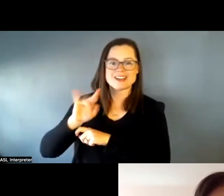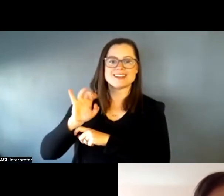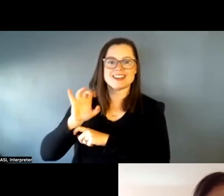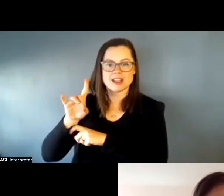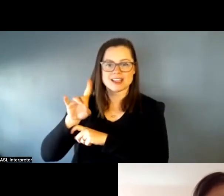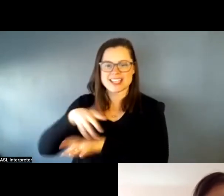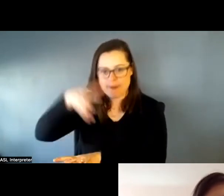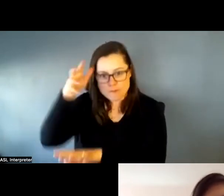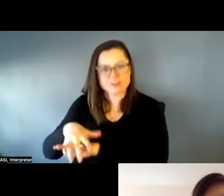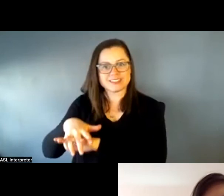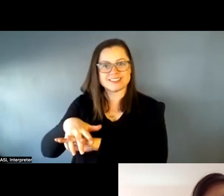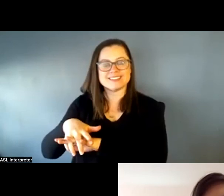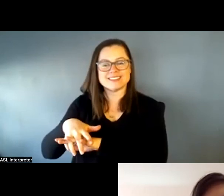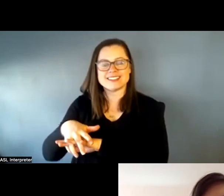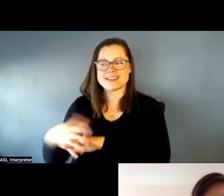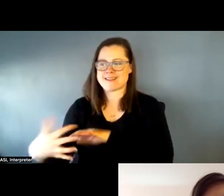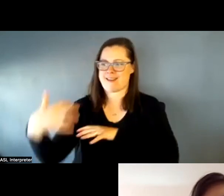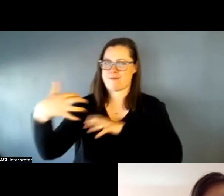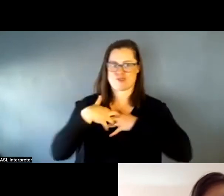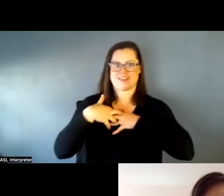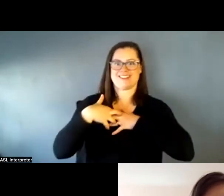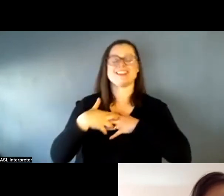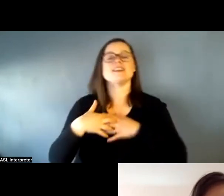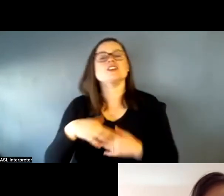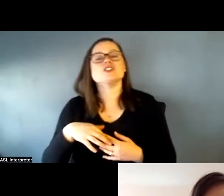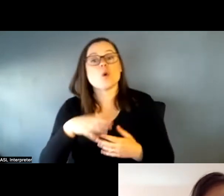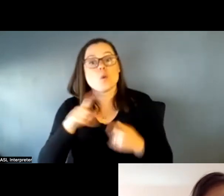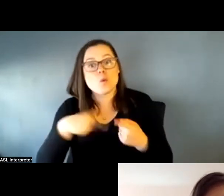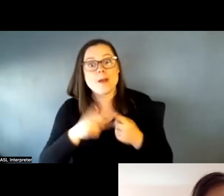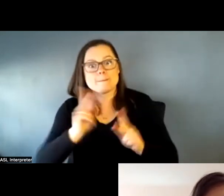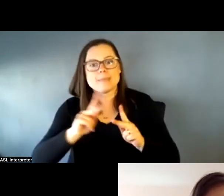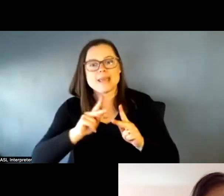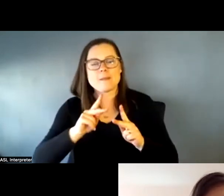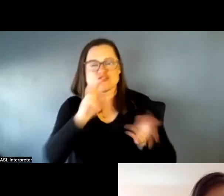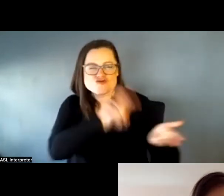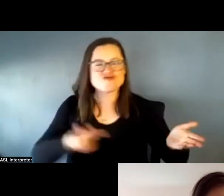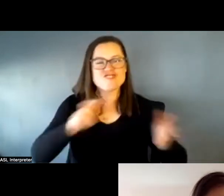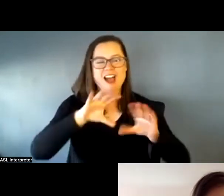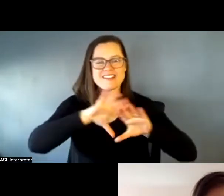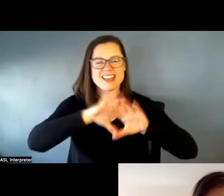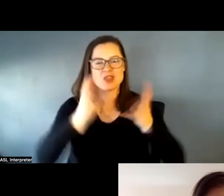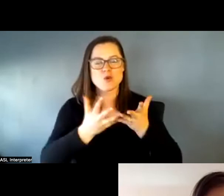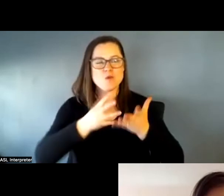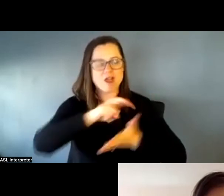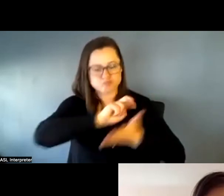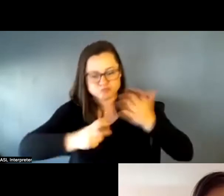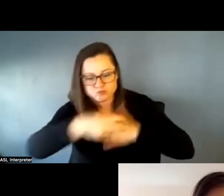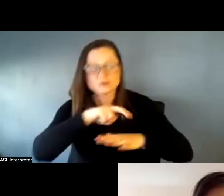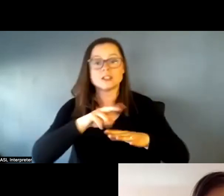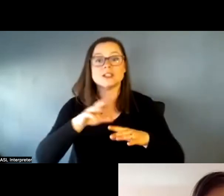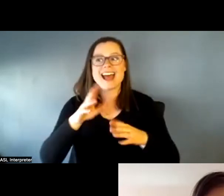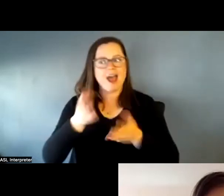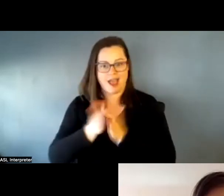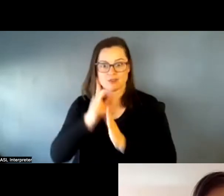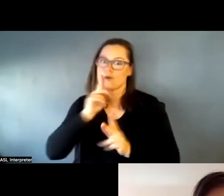so I just ask people when they're traveling around the world, when they run across a spot in the world where there is